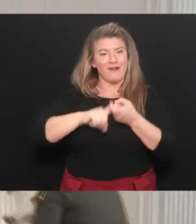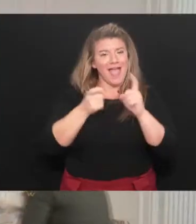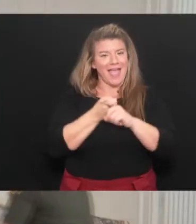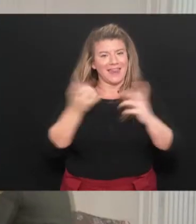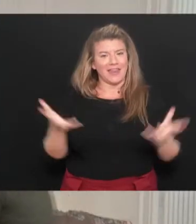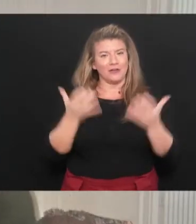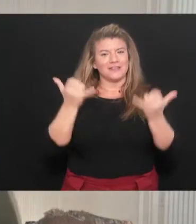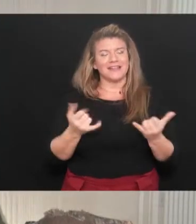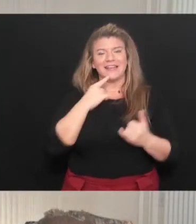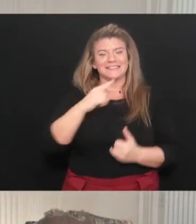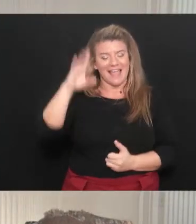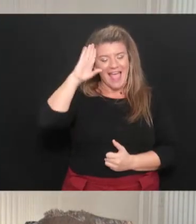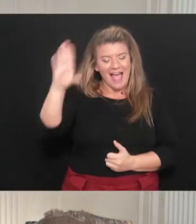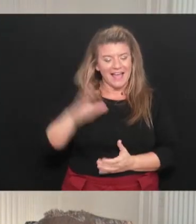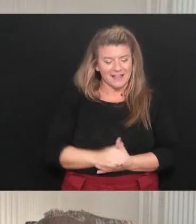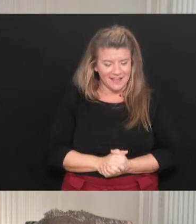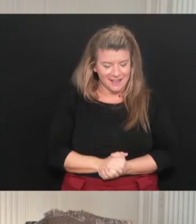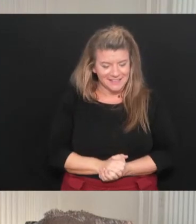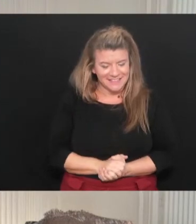hi to you.